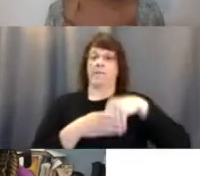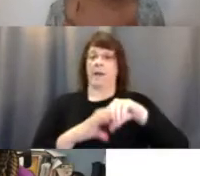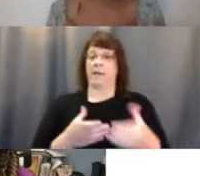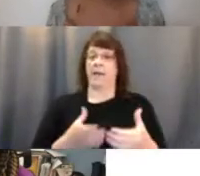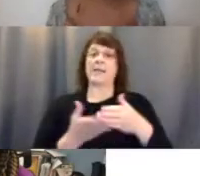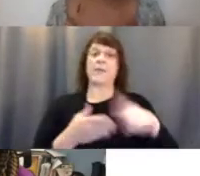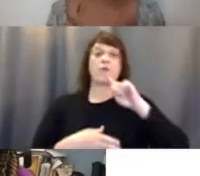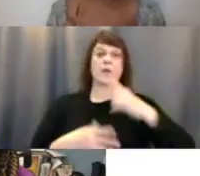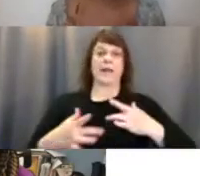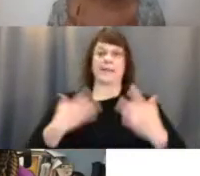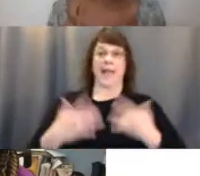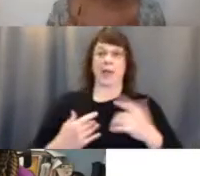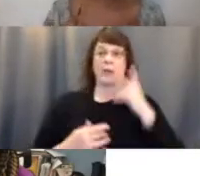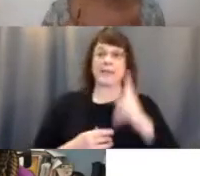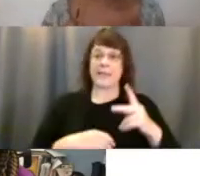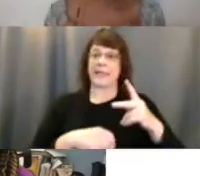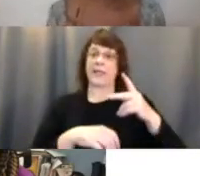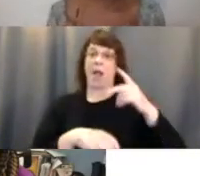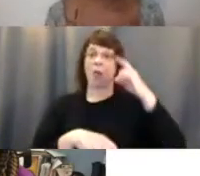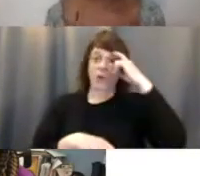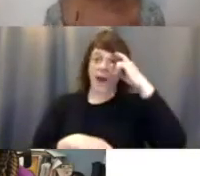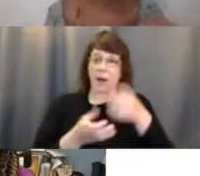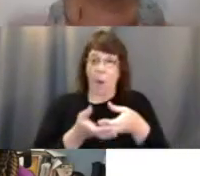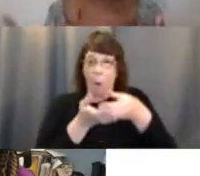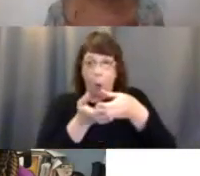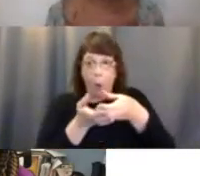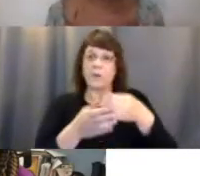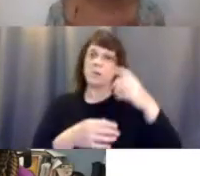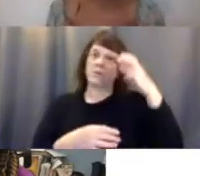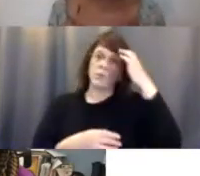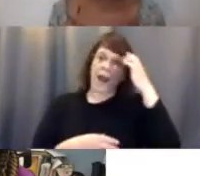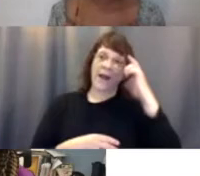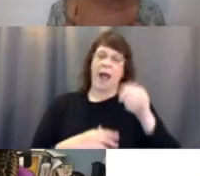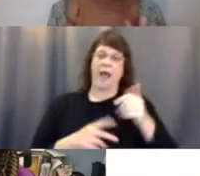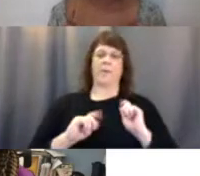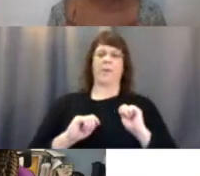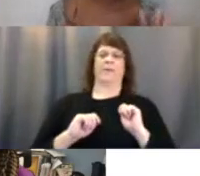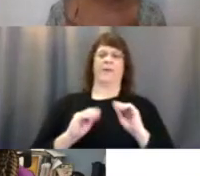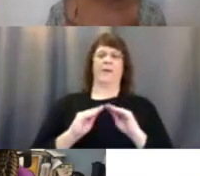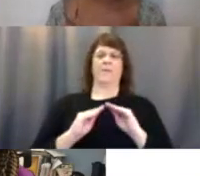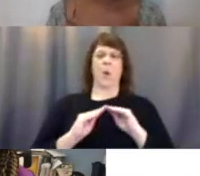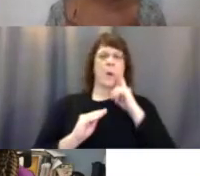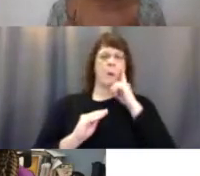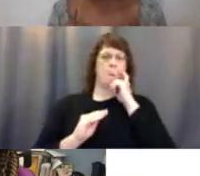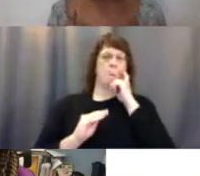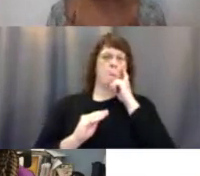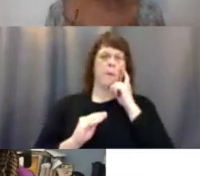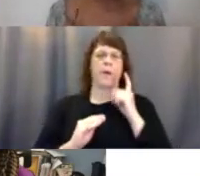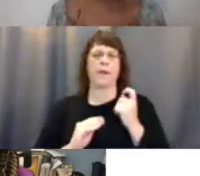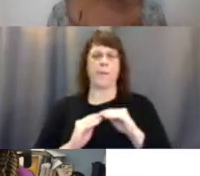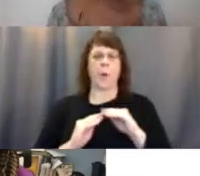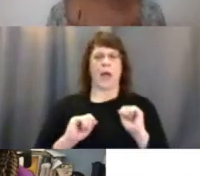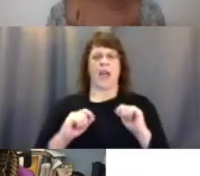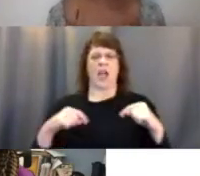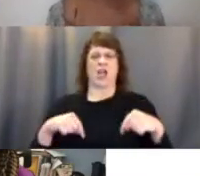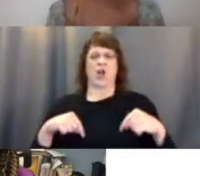super excited to see a brain and hold a brain. And other ones would be a little more skeptical, a little more skittish about touching